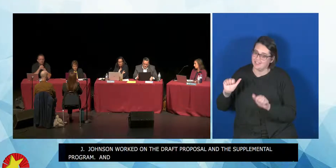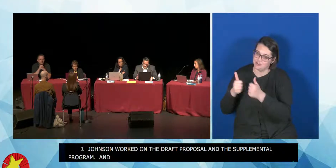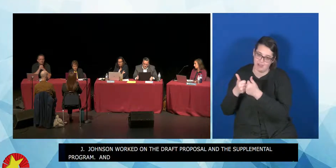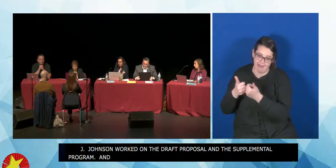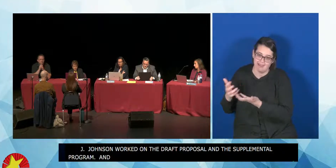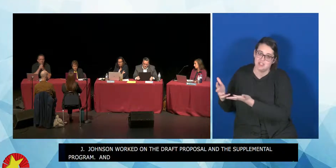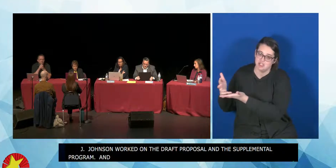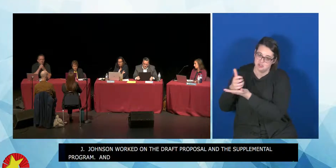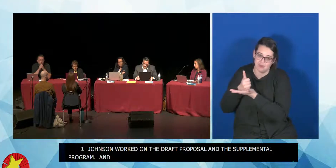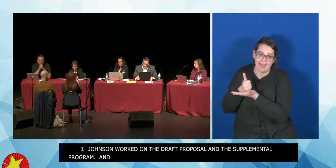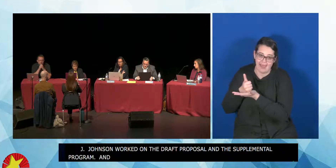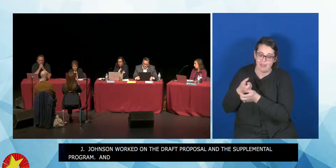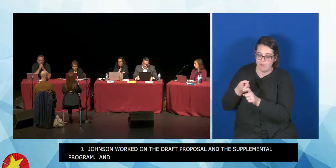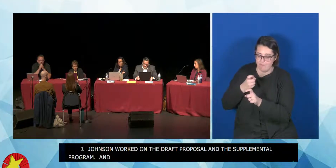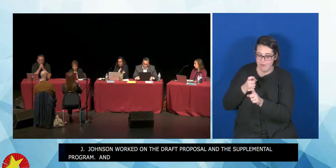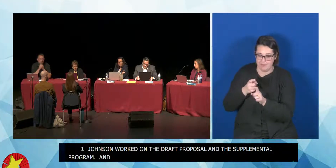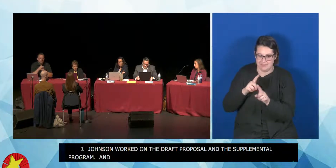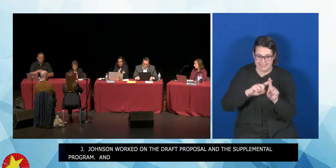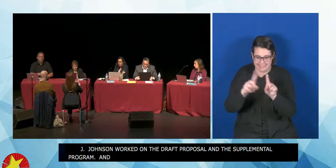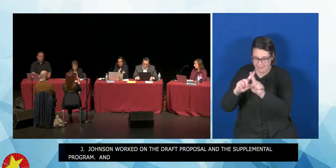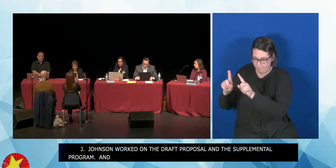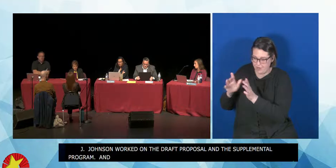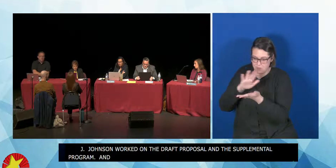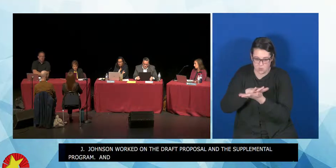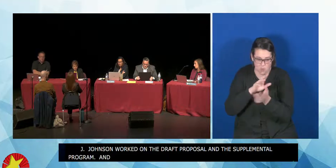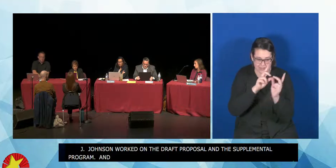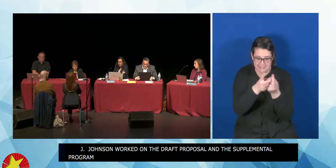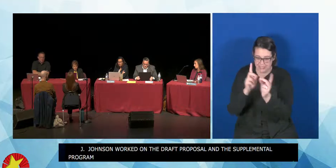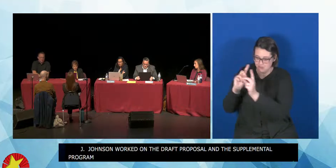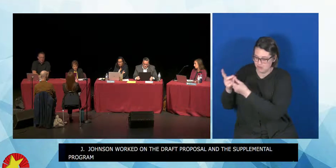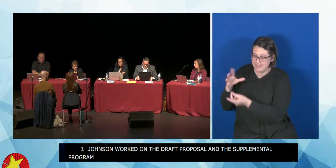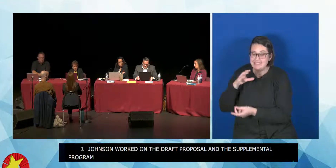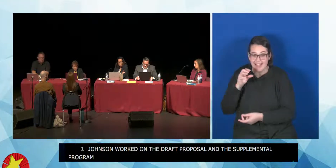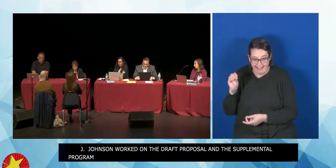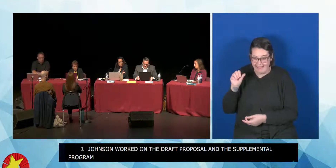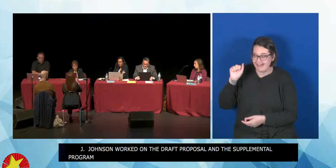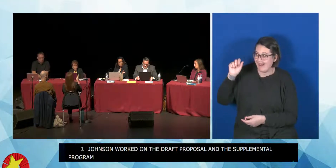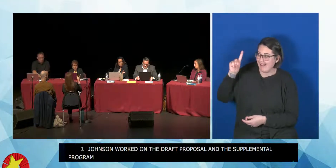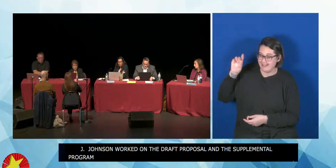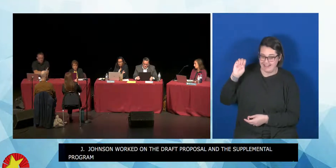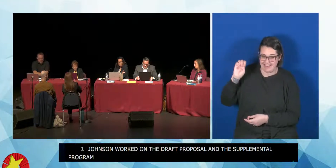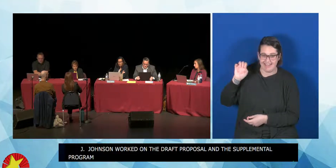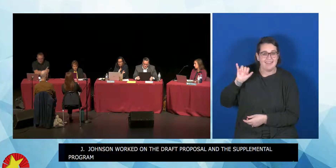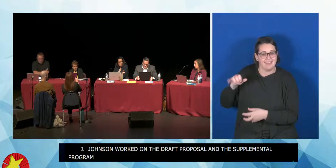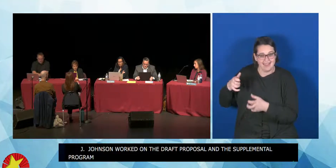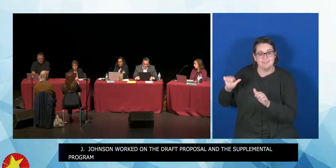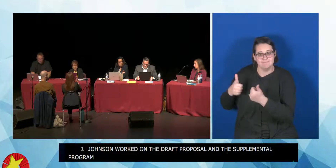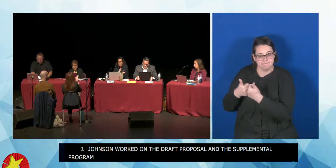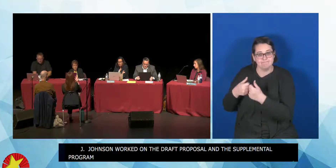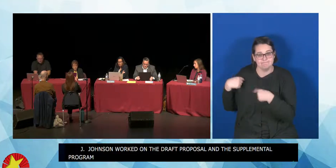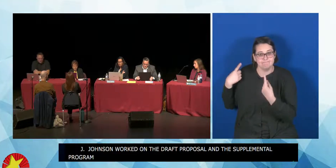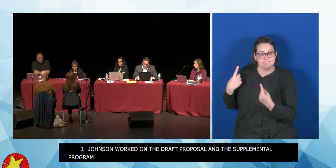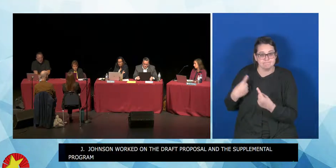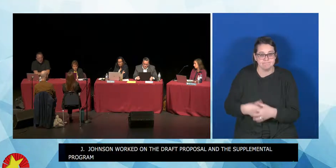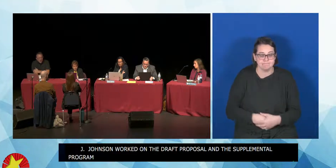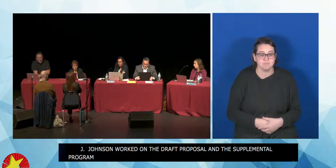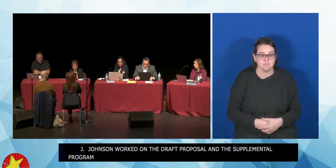from the individual school districts and ADE for their district students.